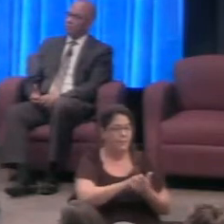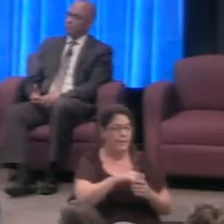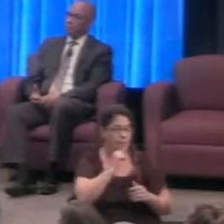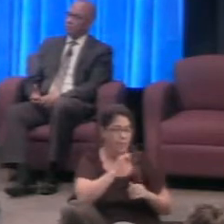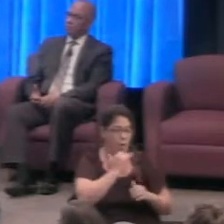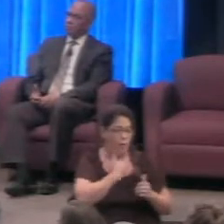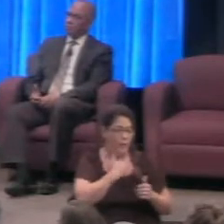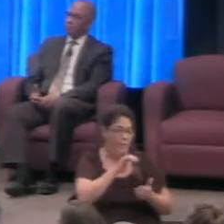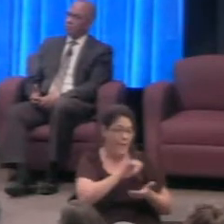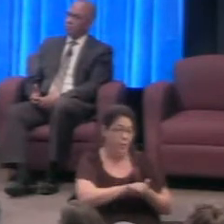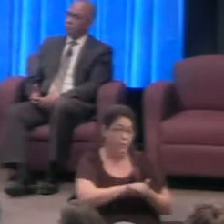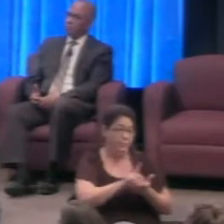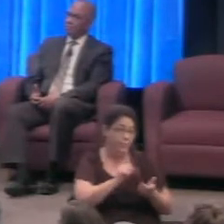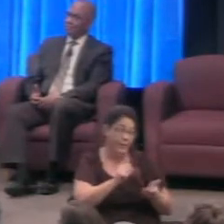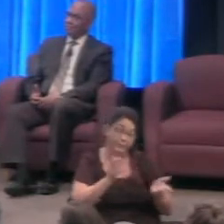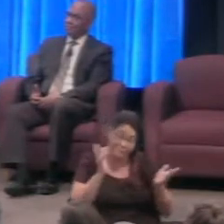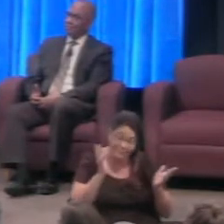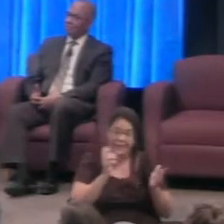but